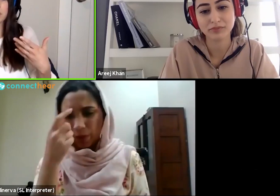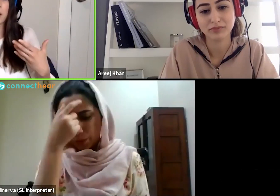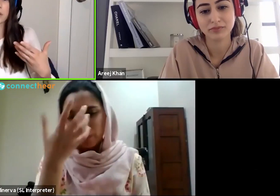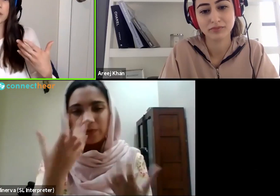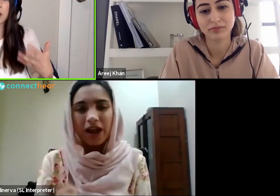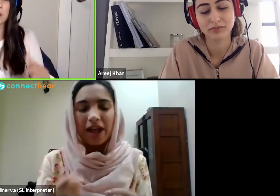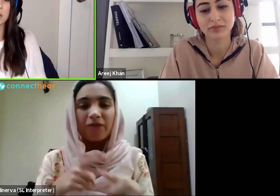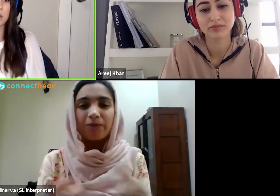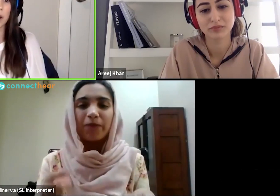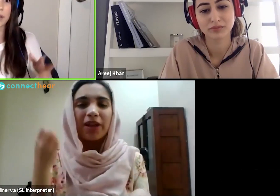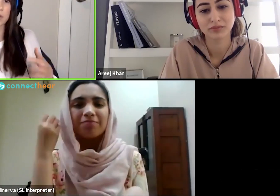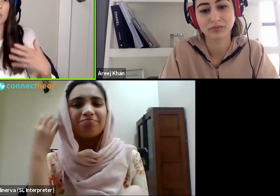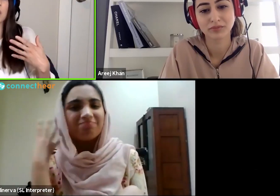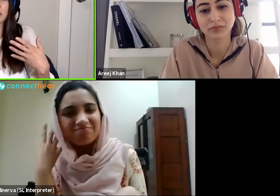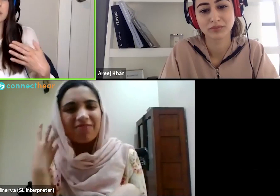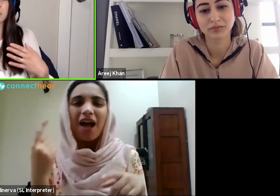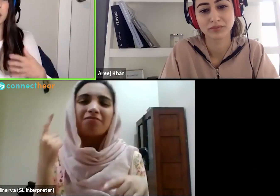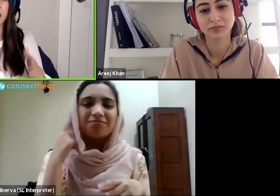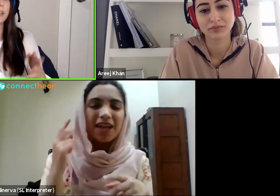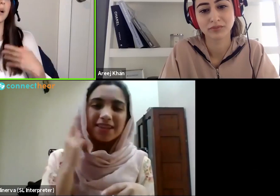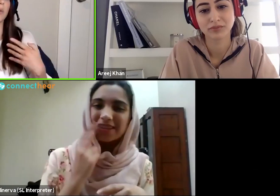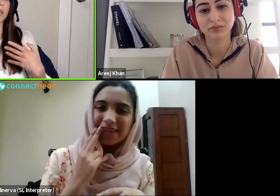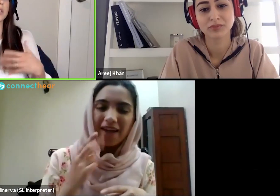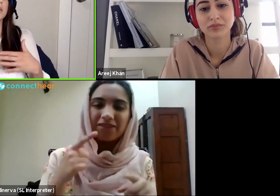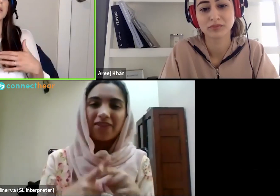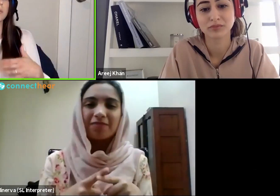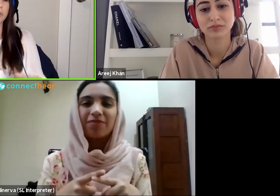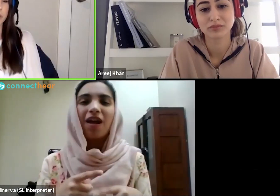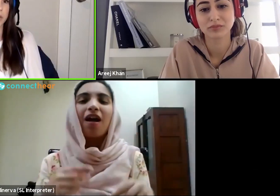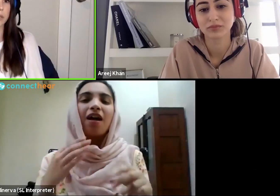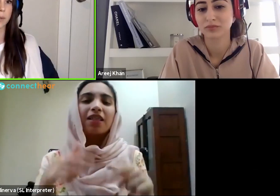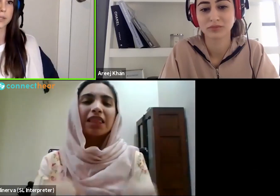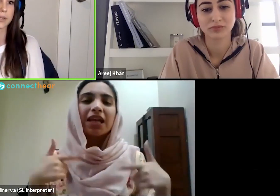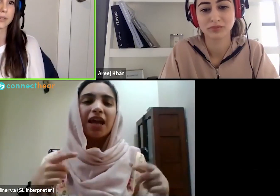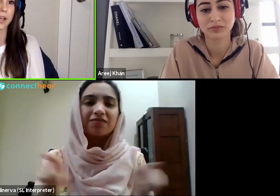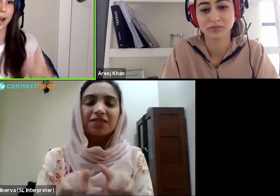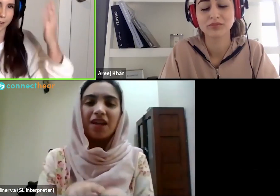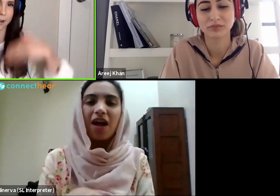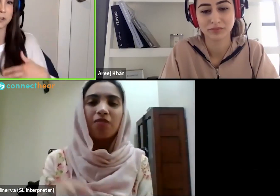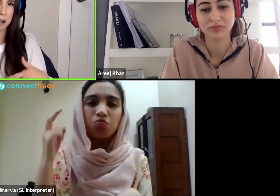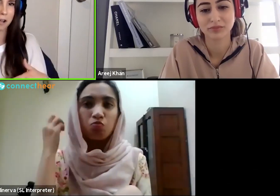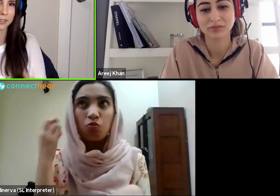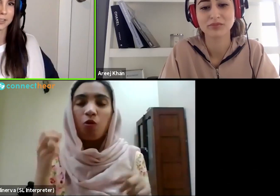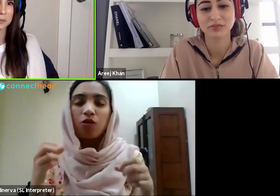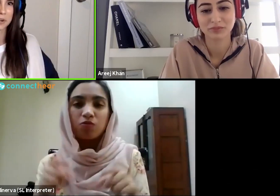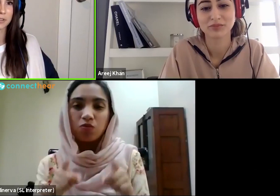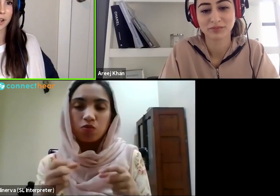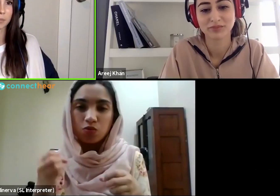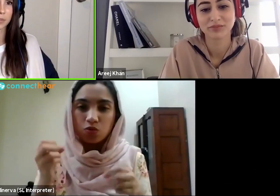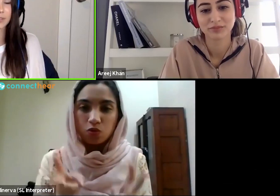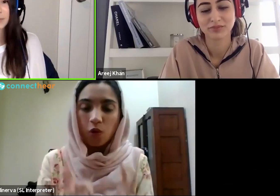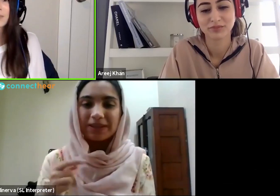withdrawal response. When I get overwhelmed by stimuli, I don't want to deal with listening. That makes sense. So I can kind of shut off,